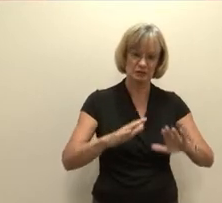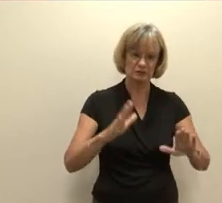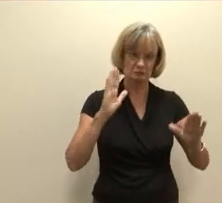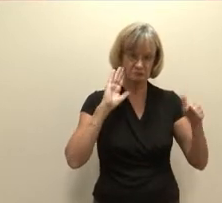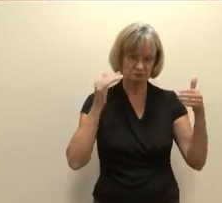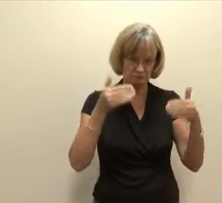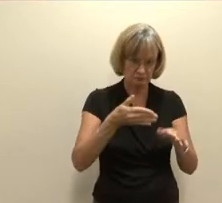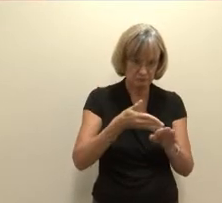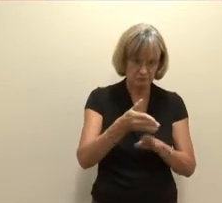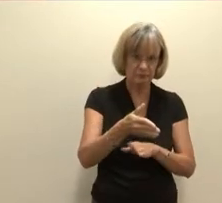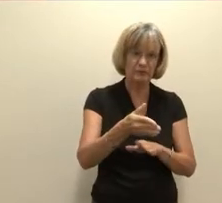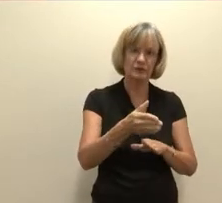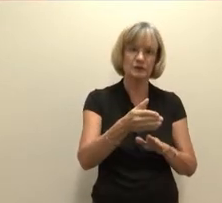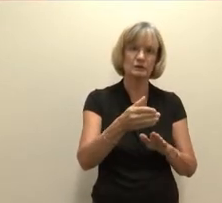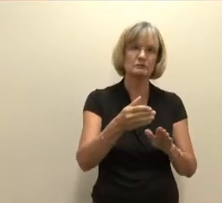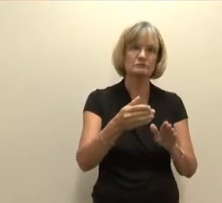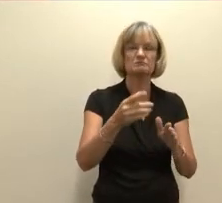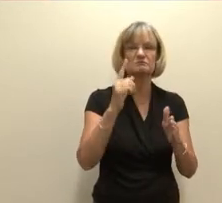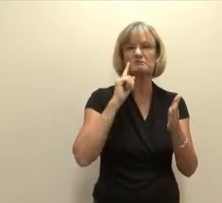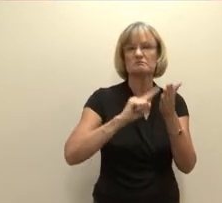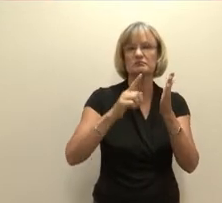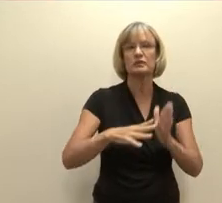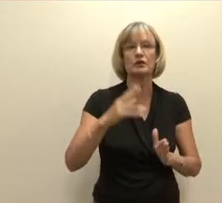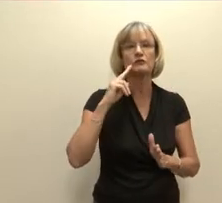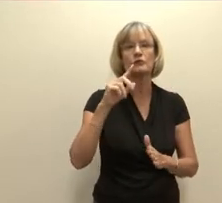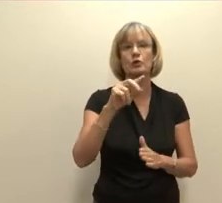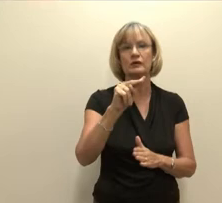a principal investigator for NASA on Apollo